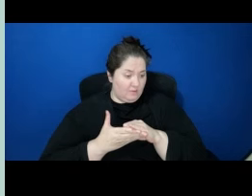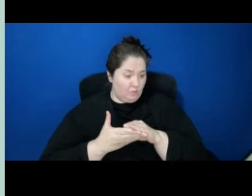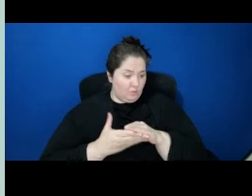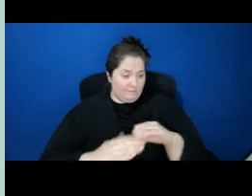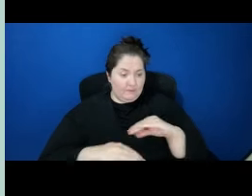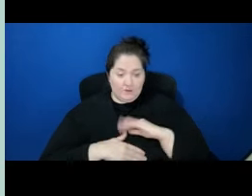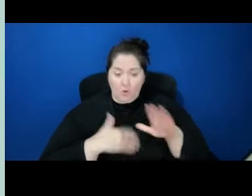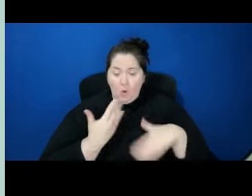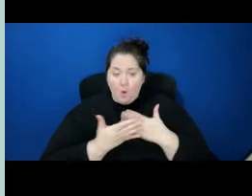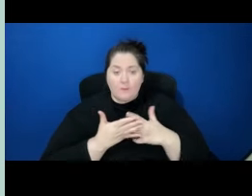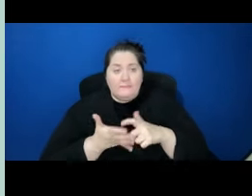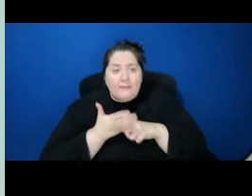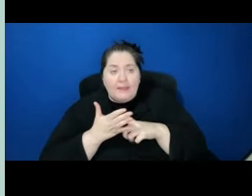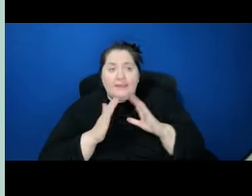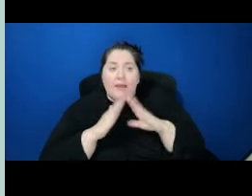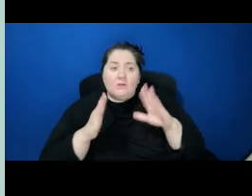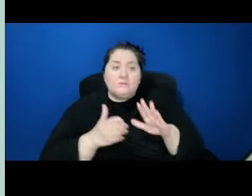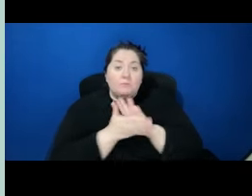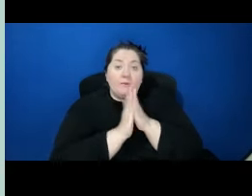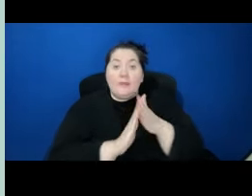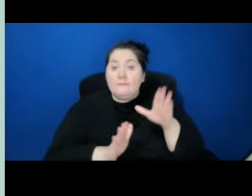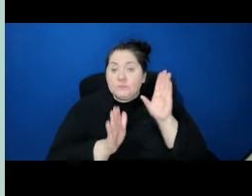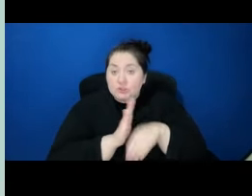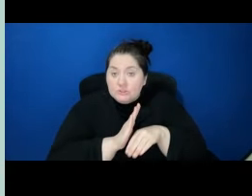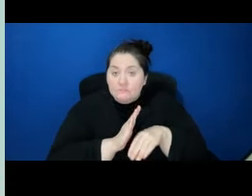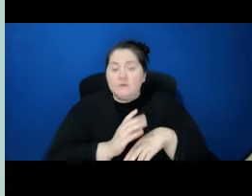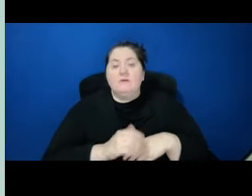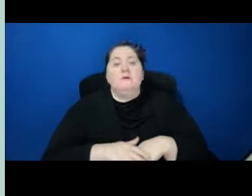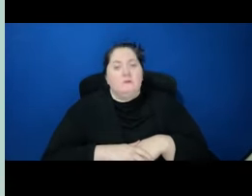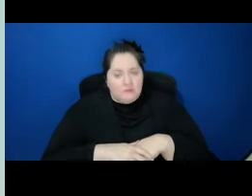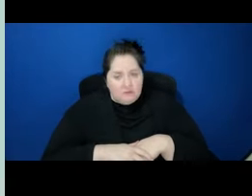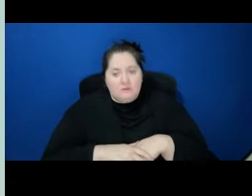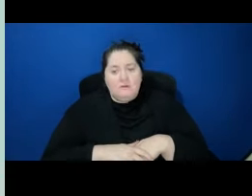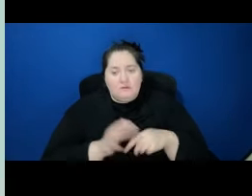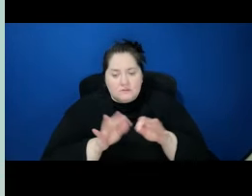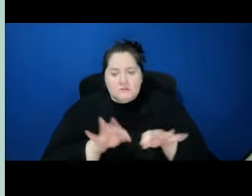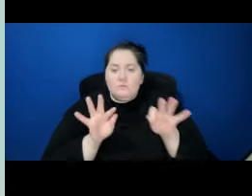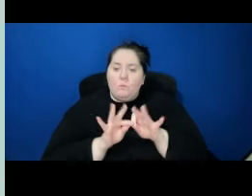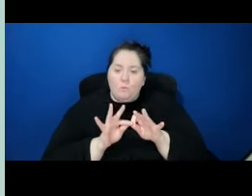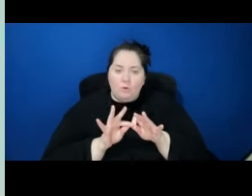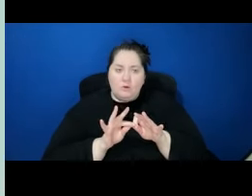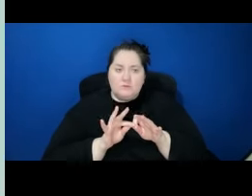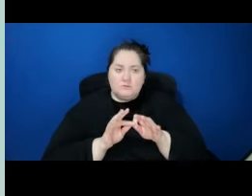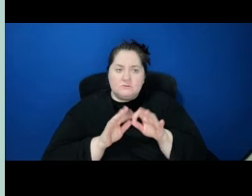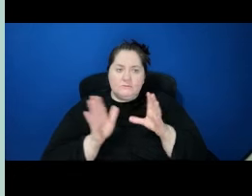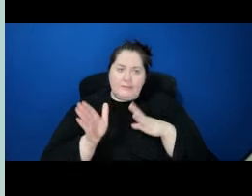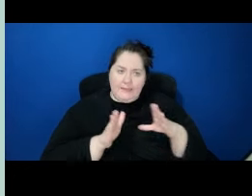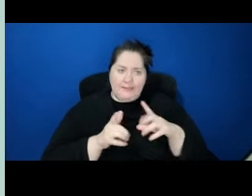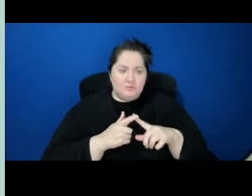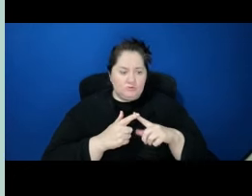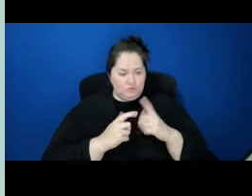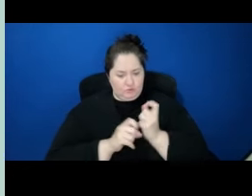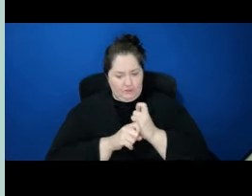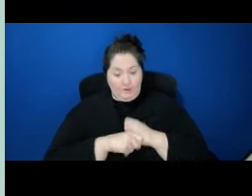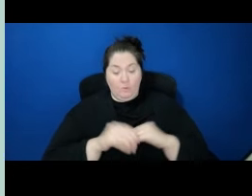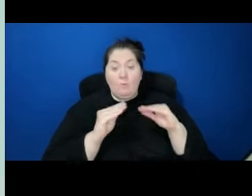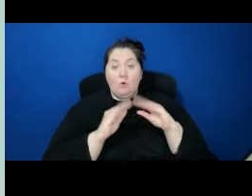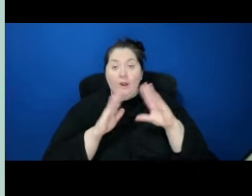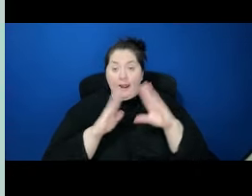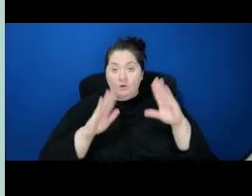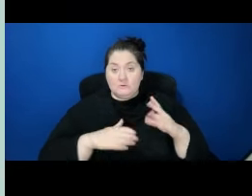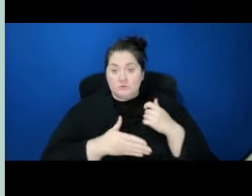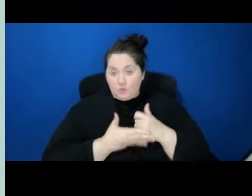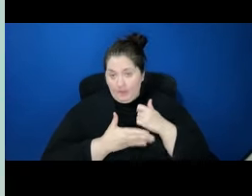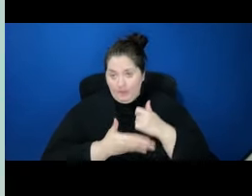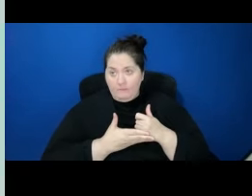of the demand and housing will become cheap, but I think it is important to the plan is to try and create more housing to help to,